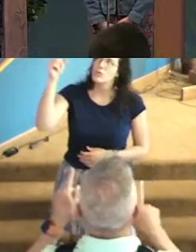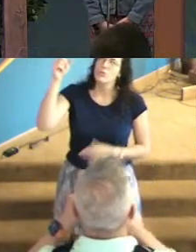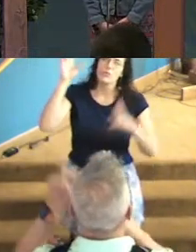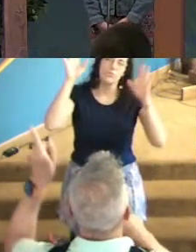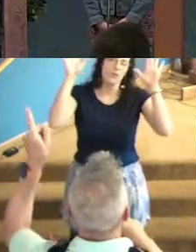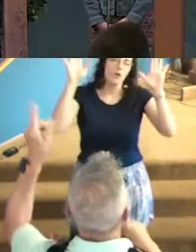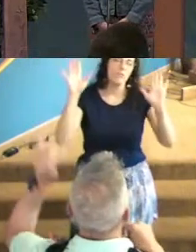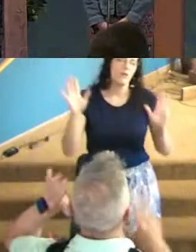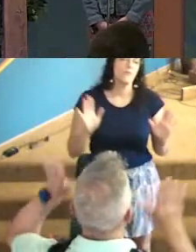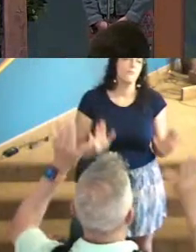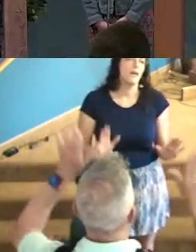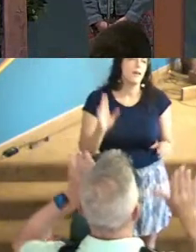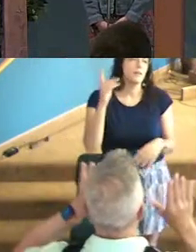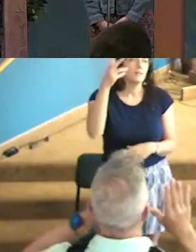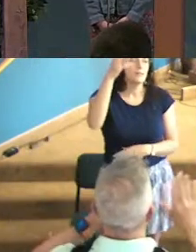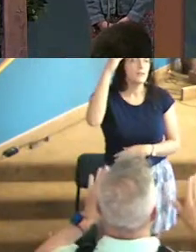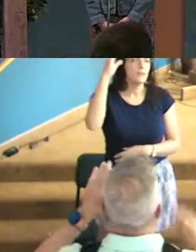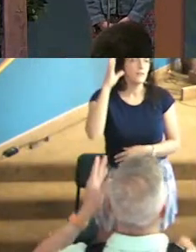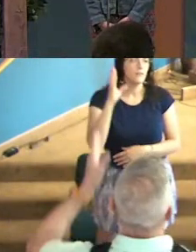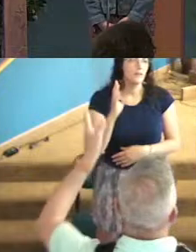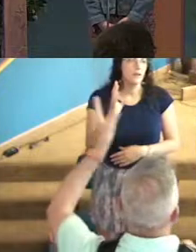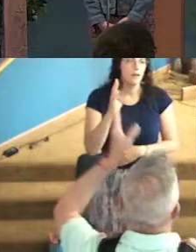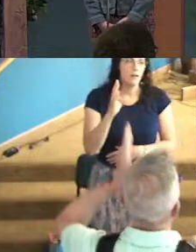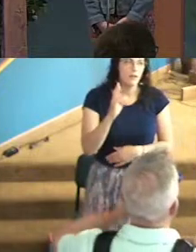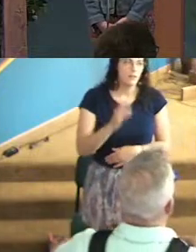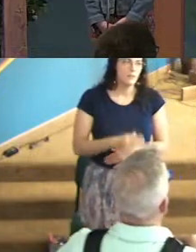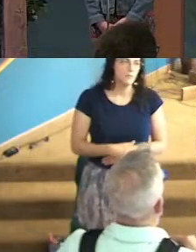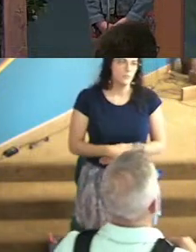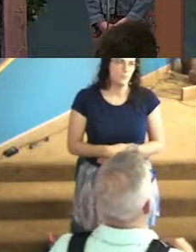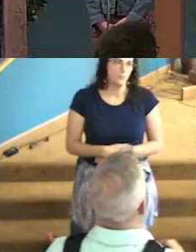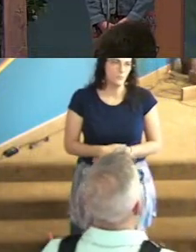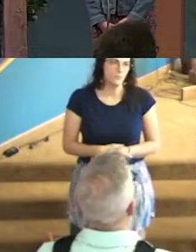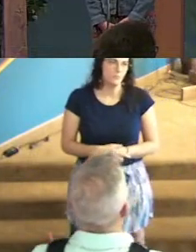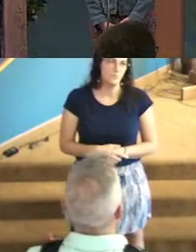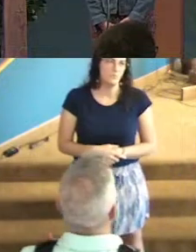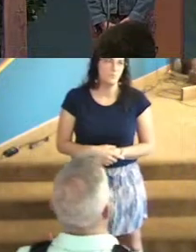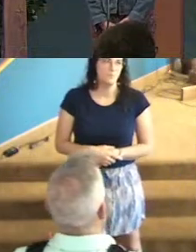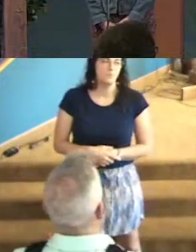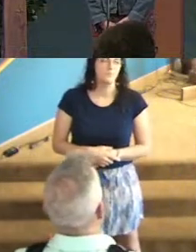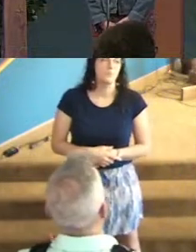same. You are amazing, God.